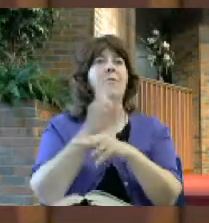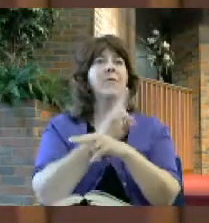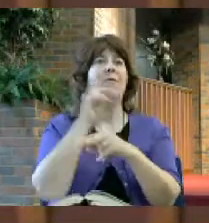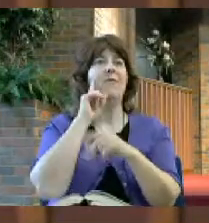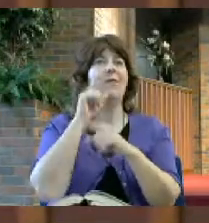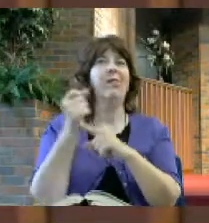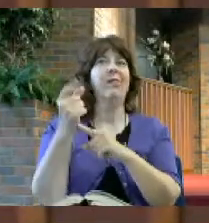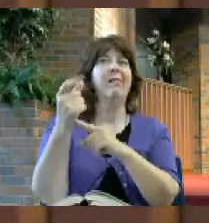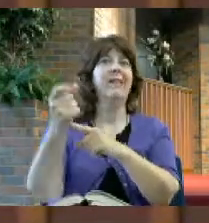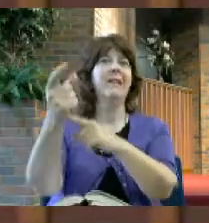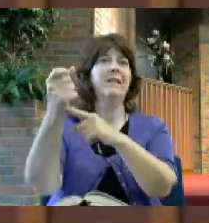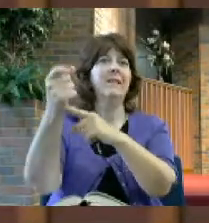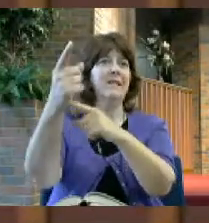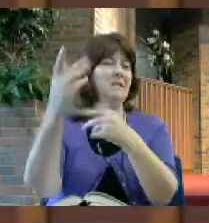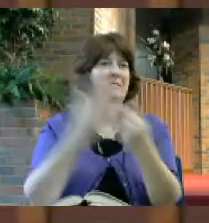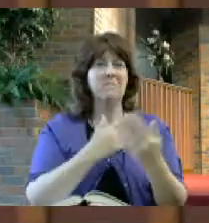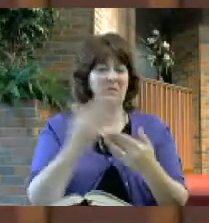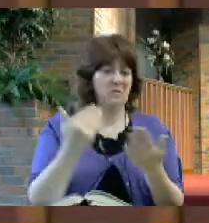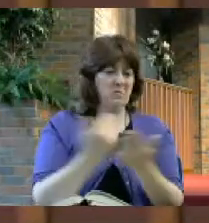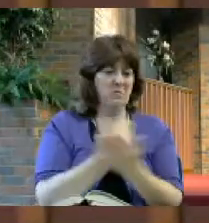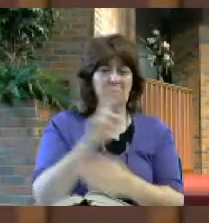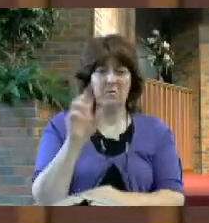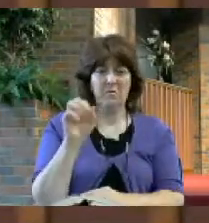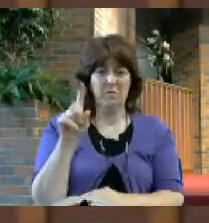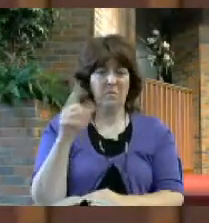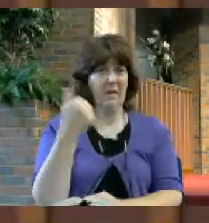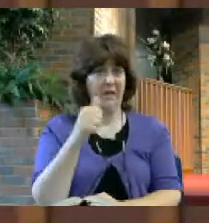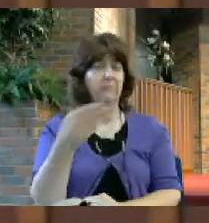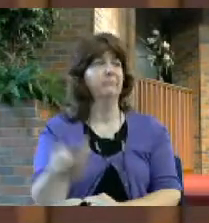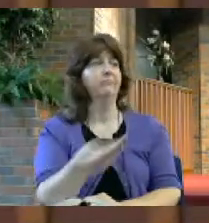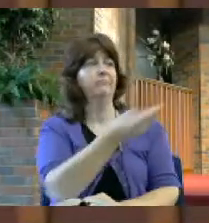new or used. Just see Mike Broad for that.